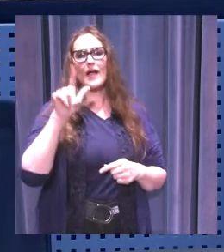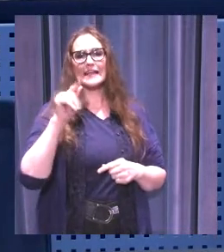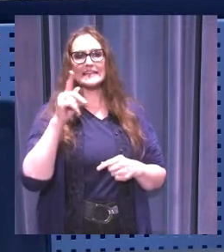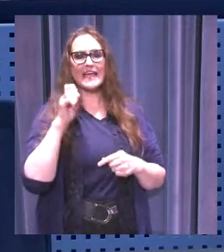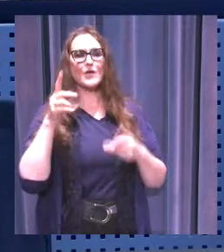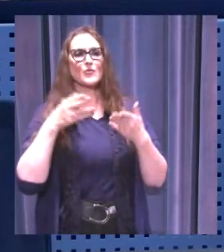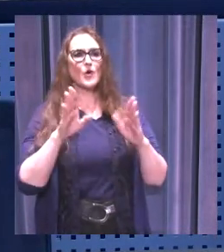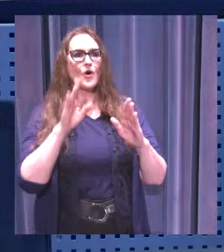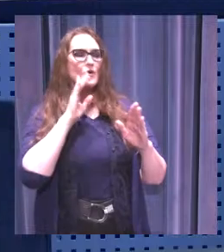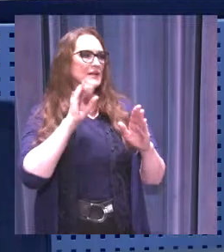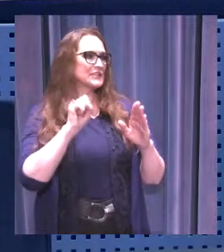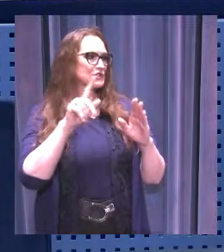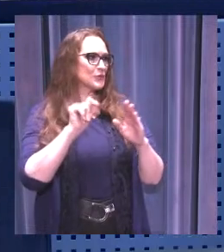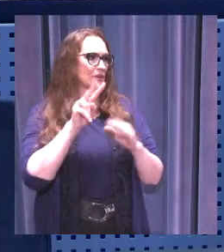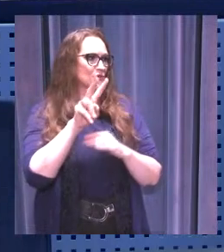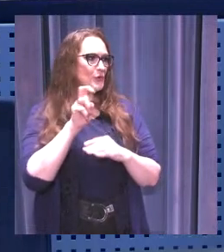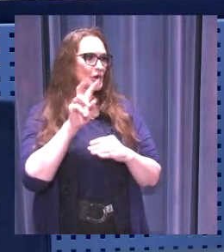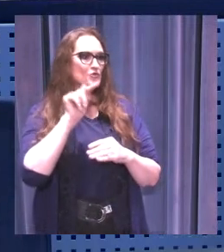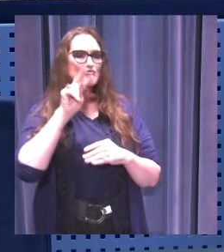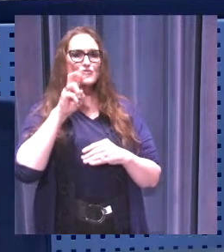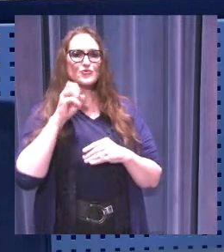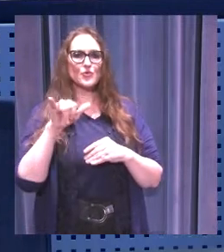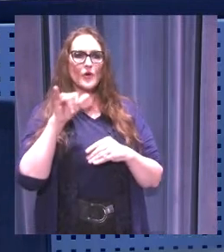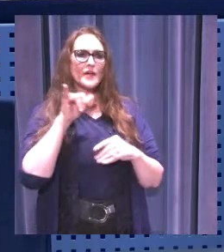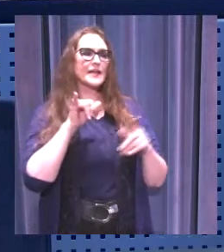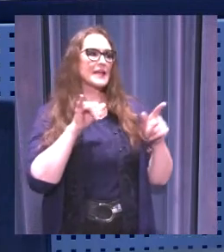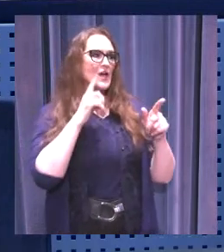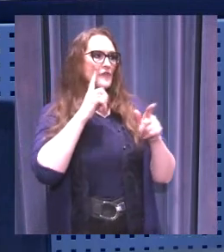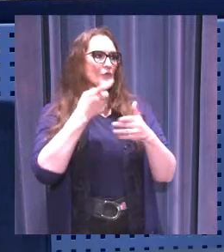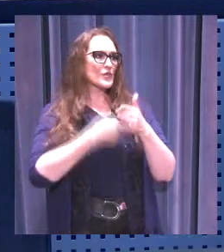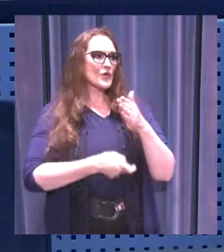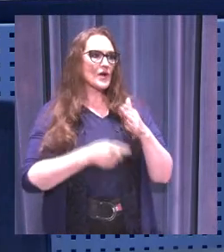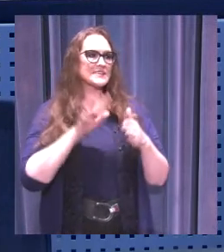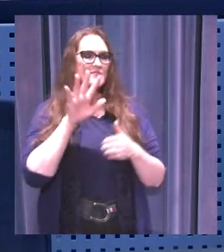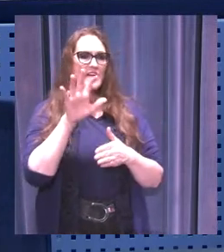Troy, Michigan, 48098, for a cost in the amount of